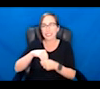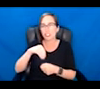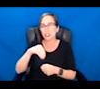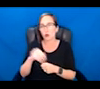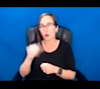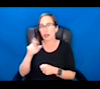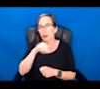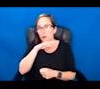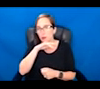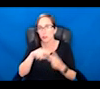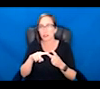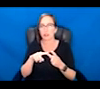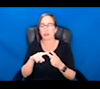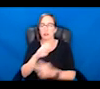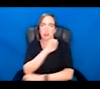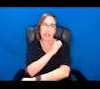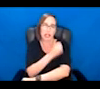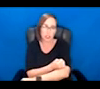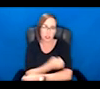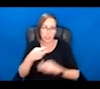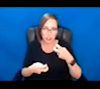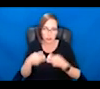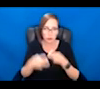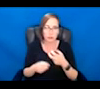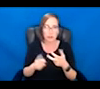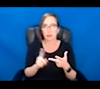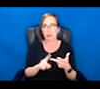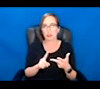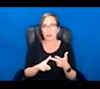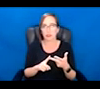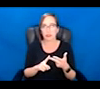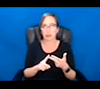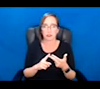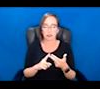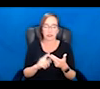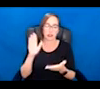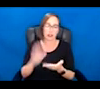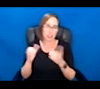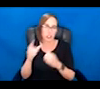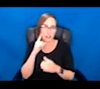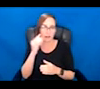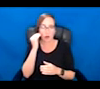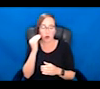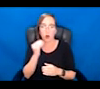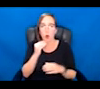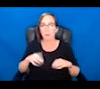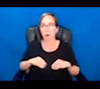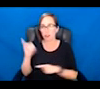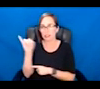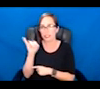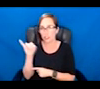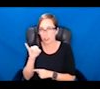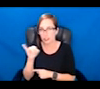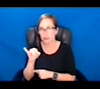likely to have energy burden. We also less likely to have homeowners insurance. Because of the financial insecurity, we're less likely